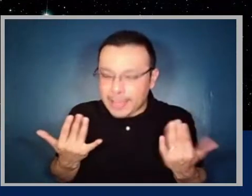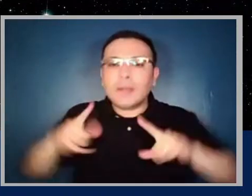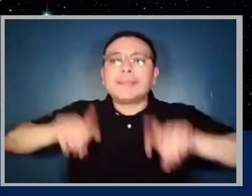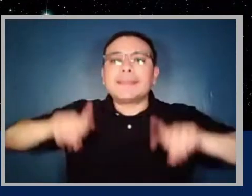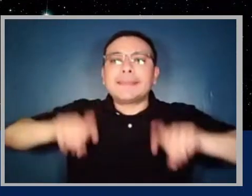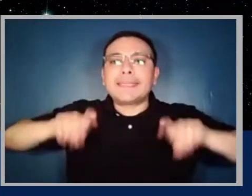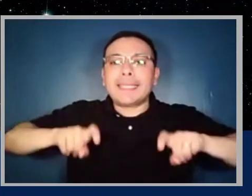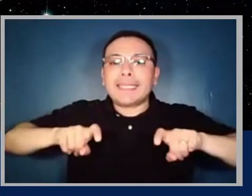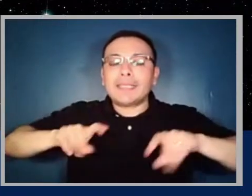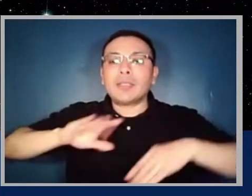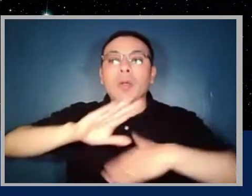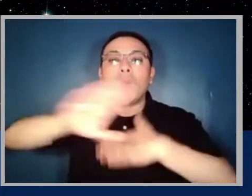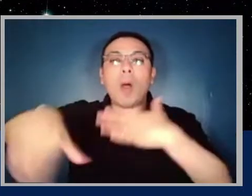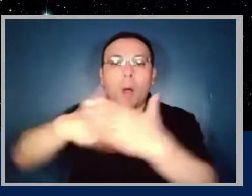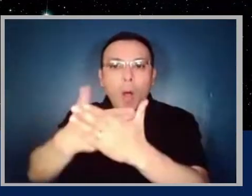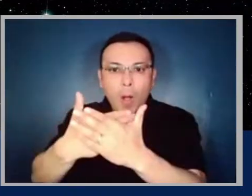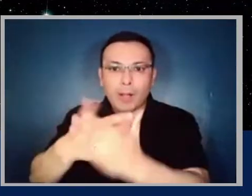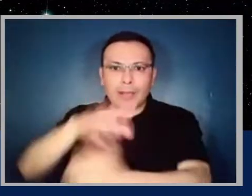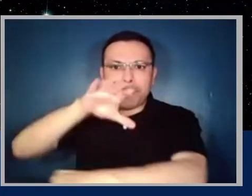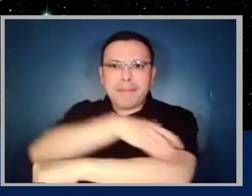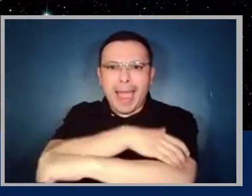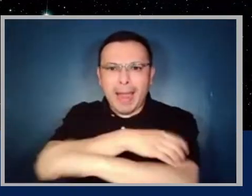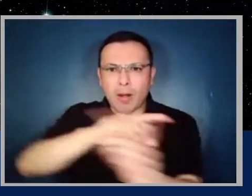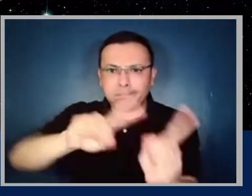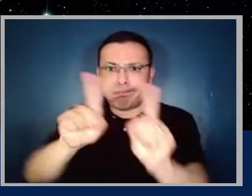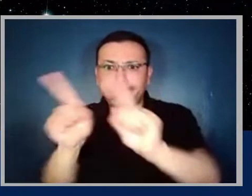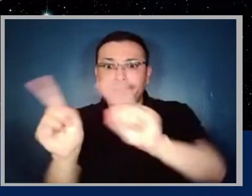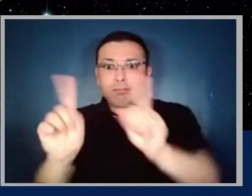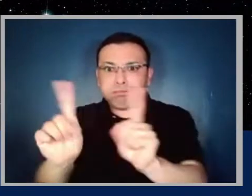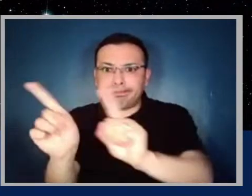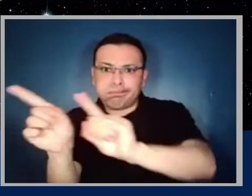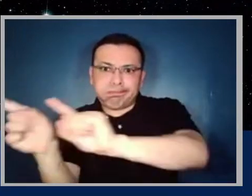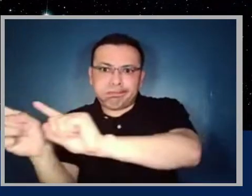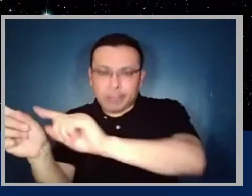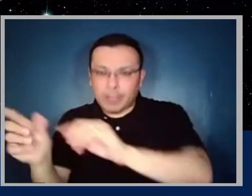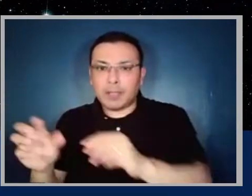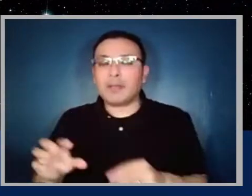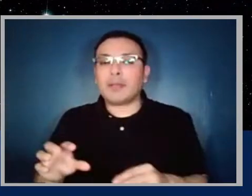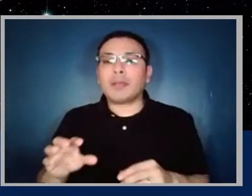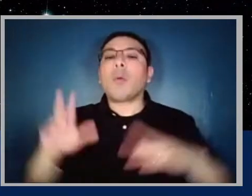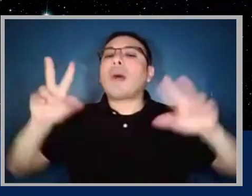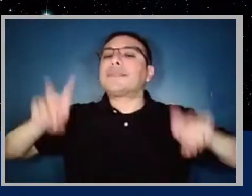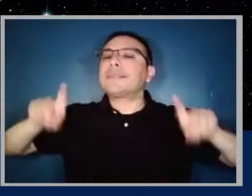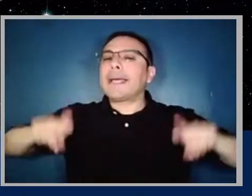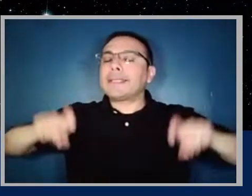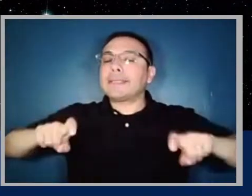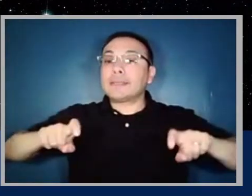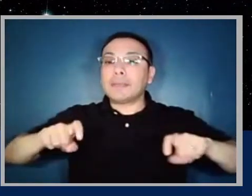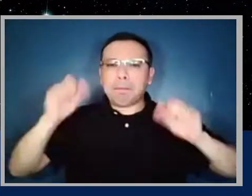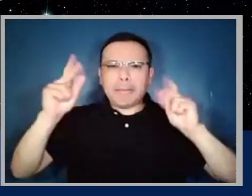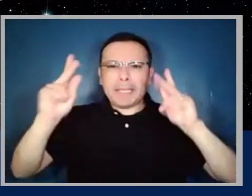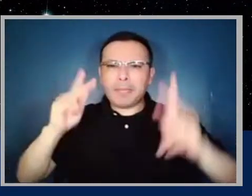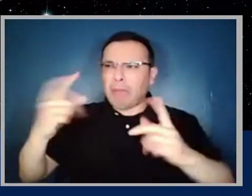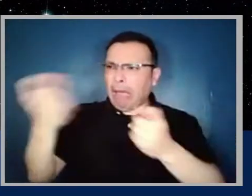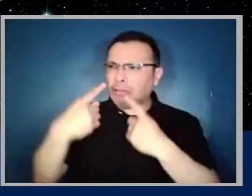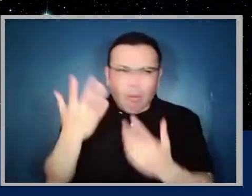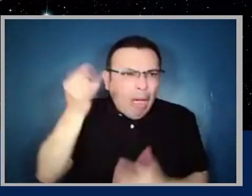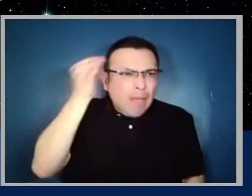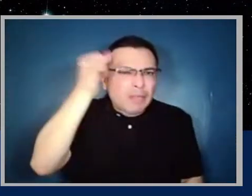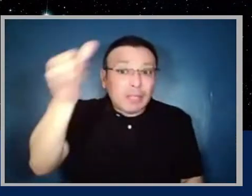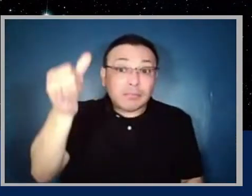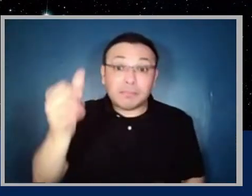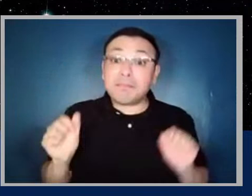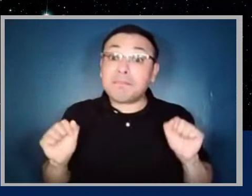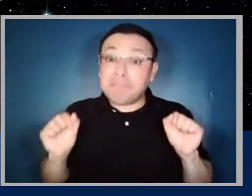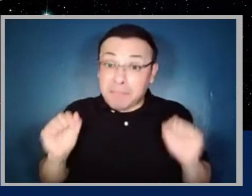2 hours to take some measures. And so people are like, why did you take so long to go get the capsule? Well, we expected to take that long to